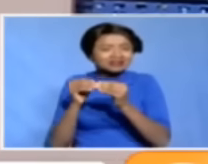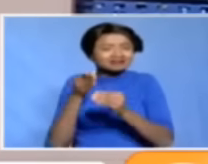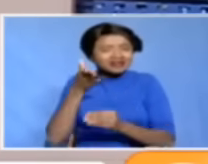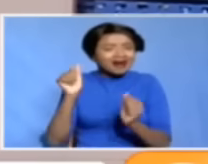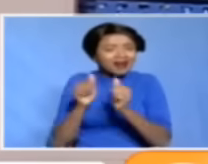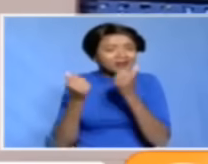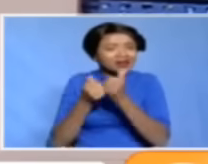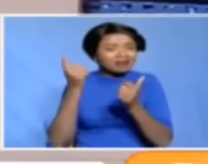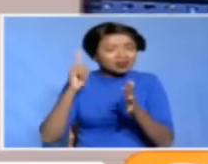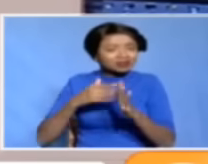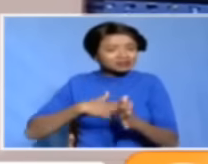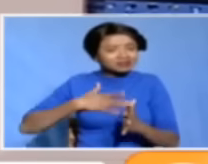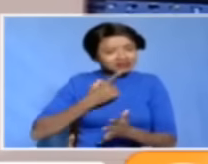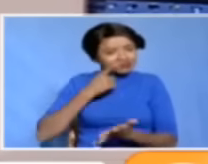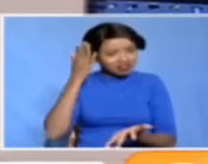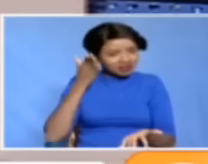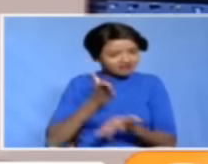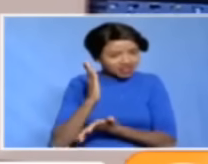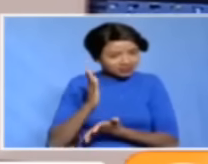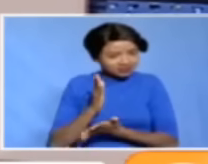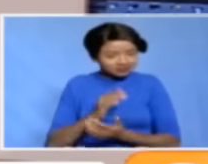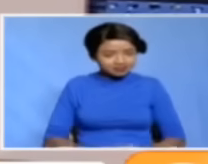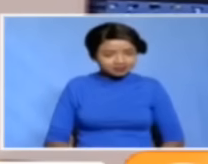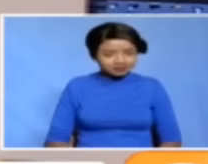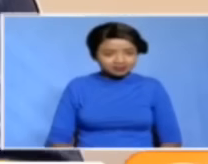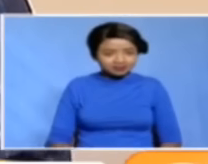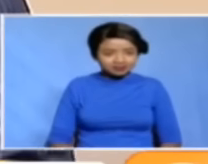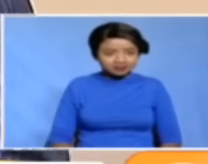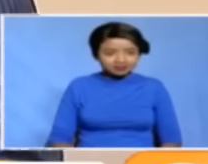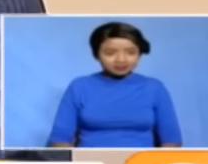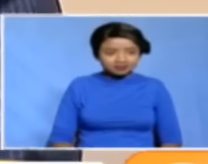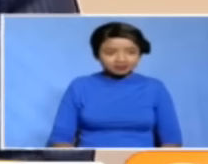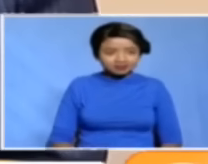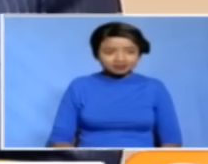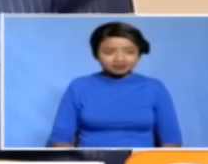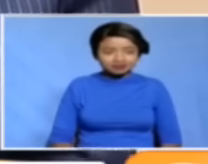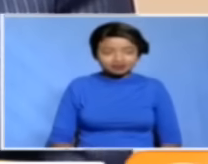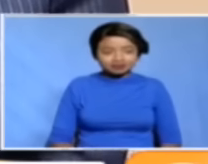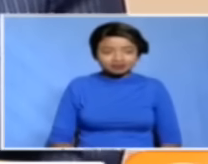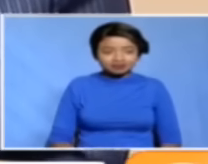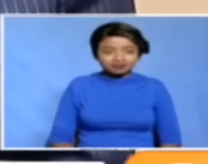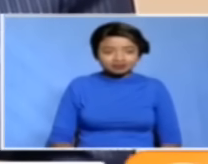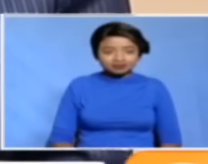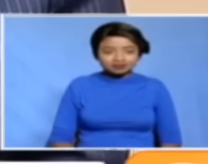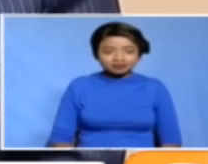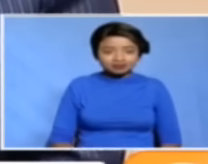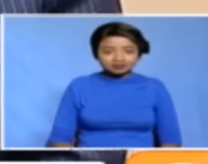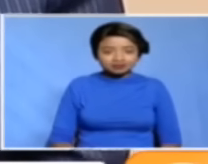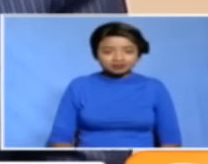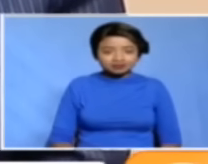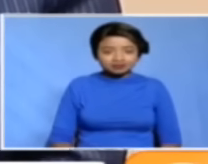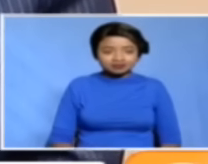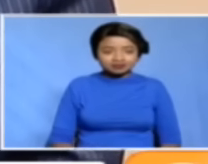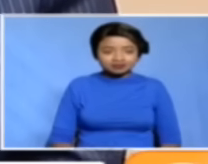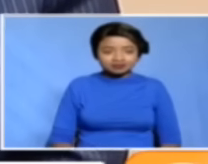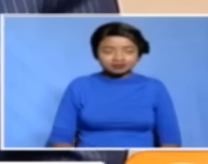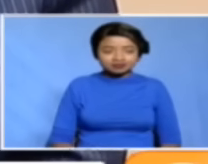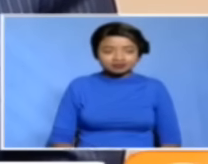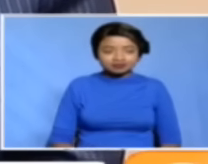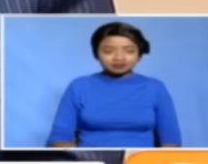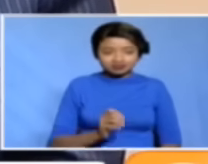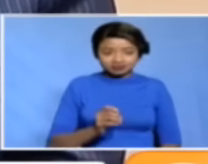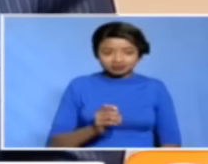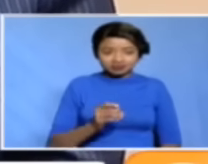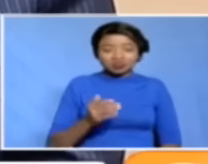facts, because they're talking about the legislative agenda. Okay, what is your fine. Legislative agenda? Yes. For this year.